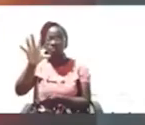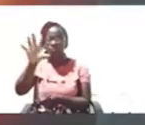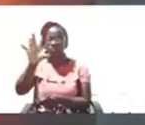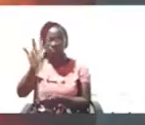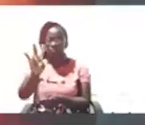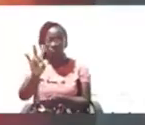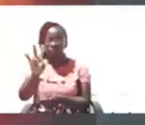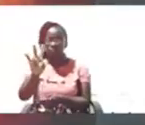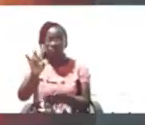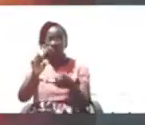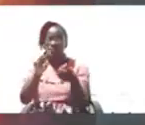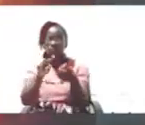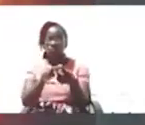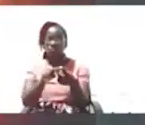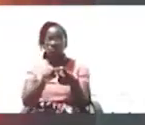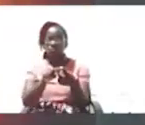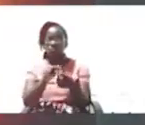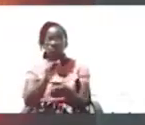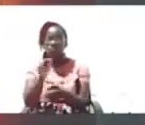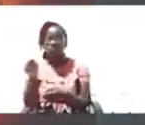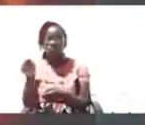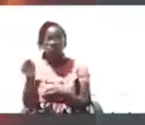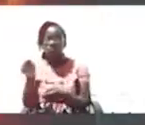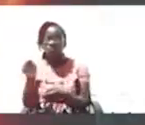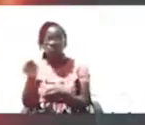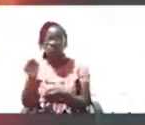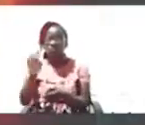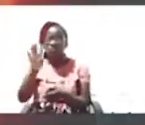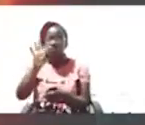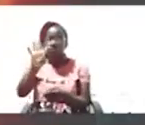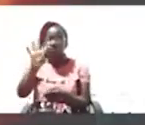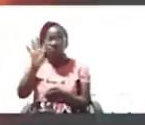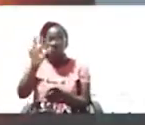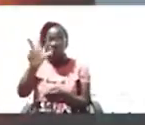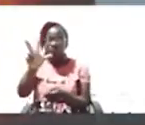verse 37 to